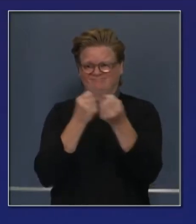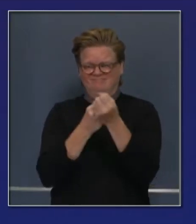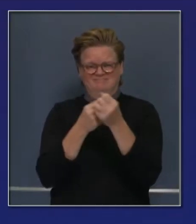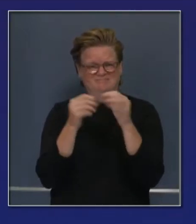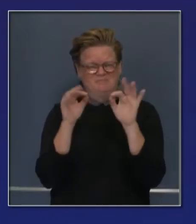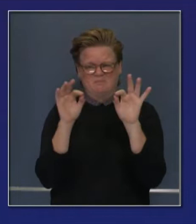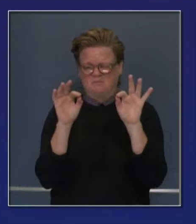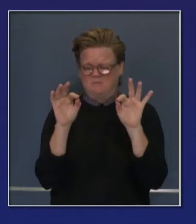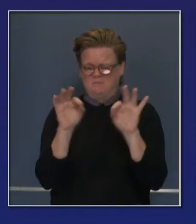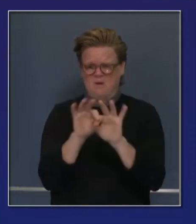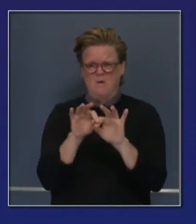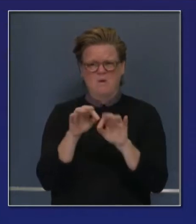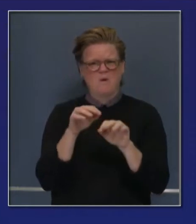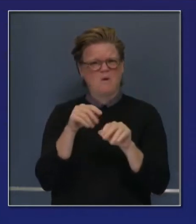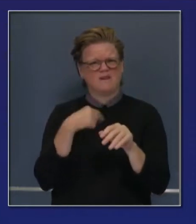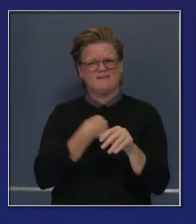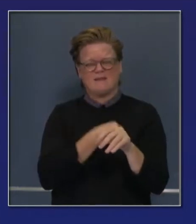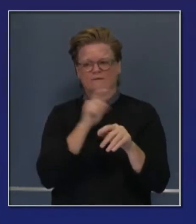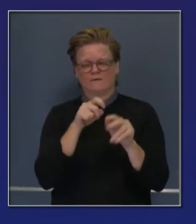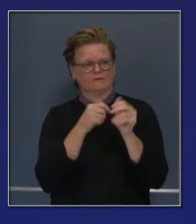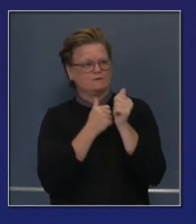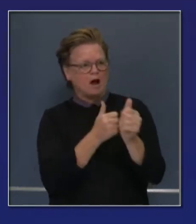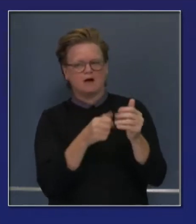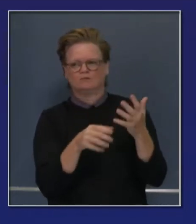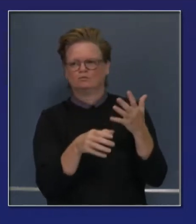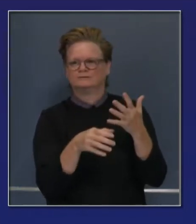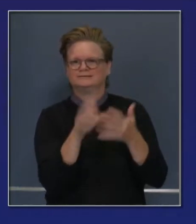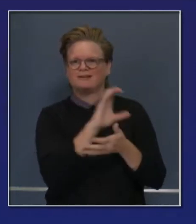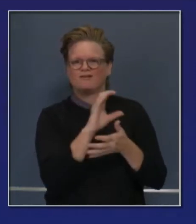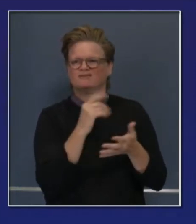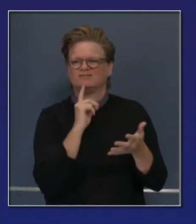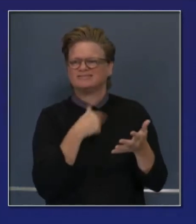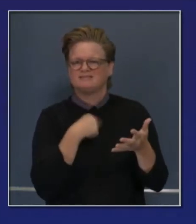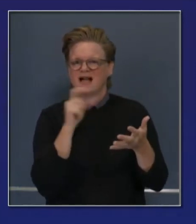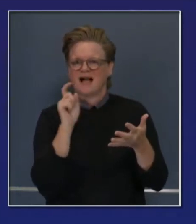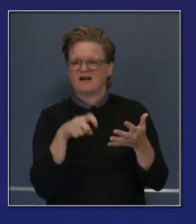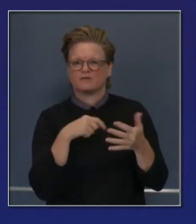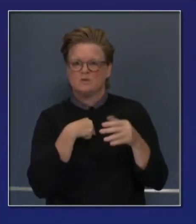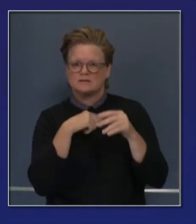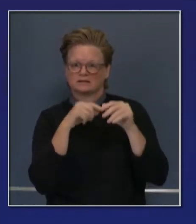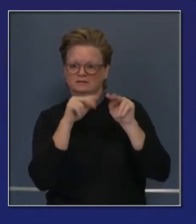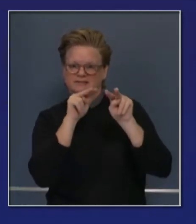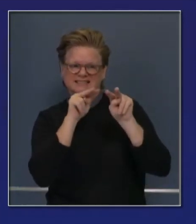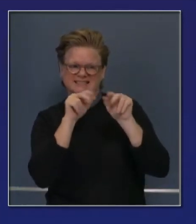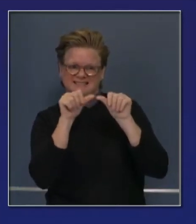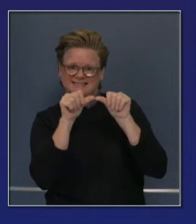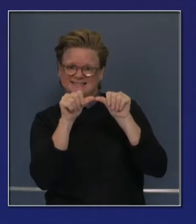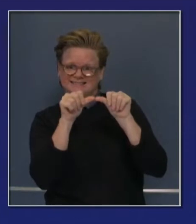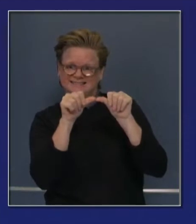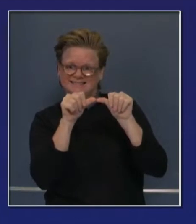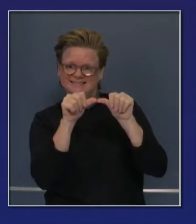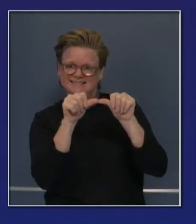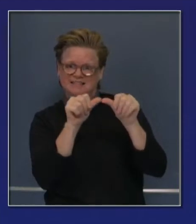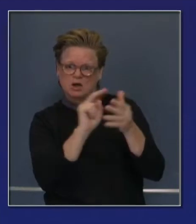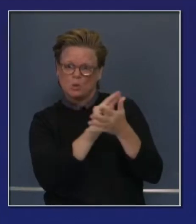criteria and data, and holding that criteria and data in line for an extended period of time. You'll see